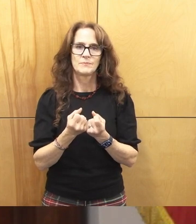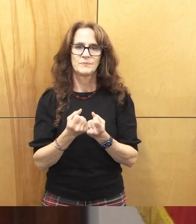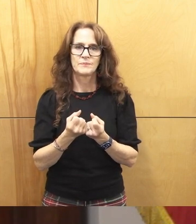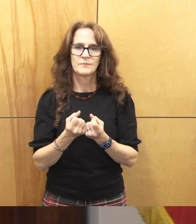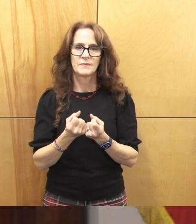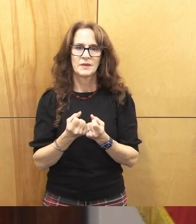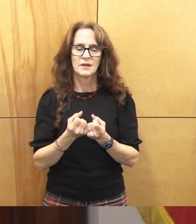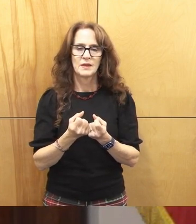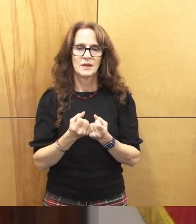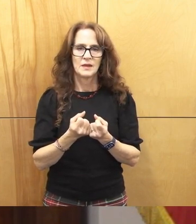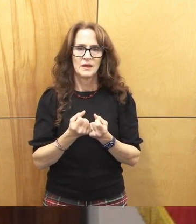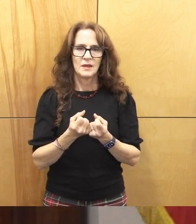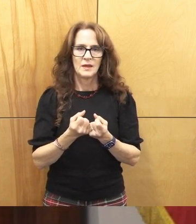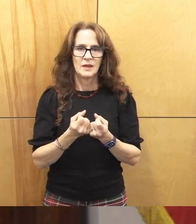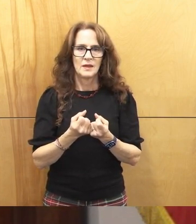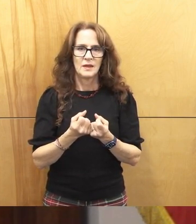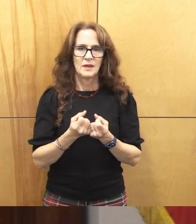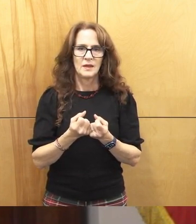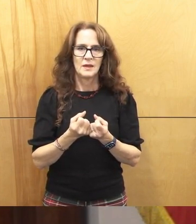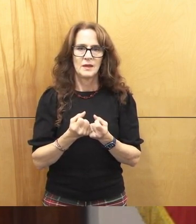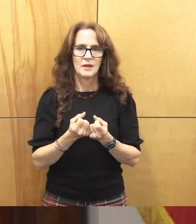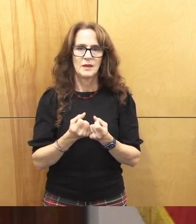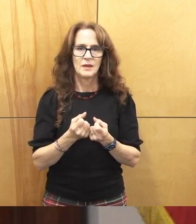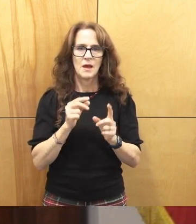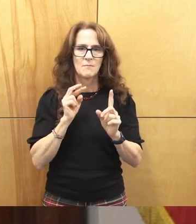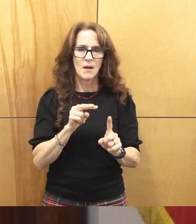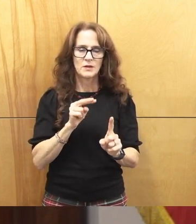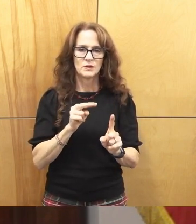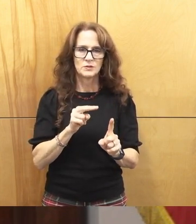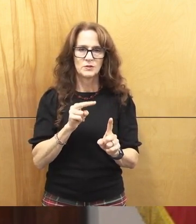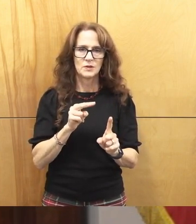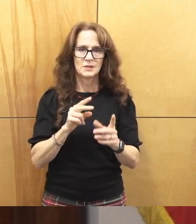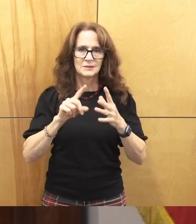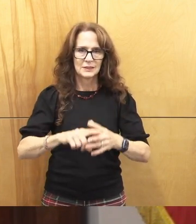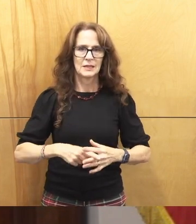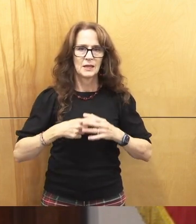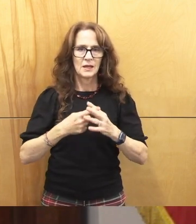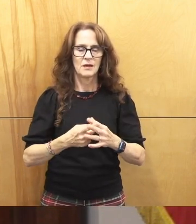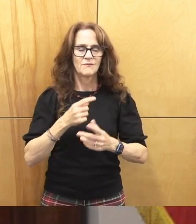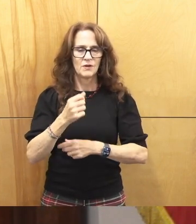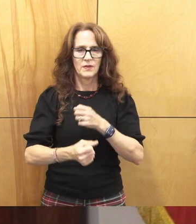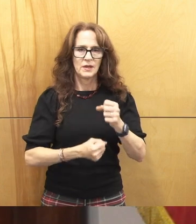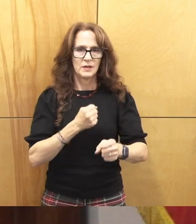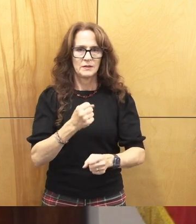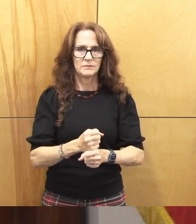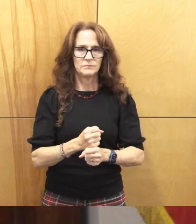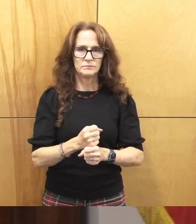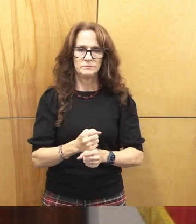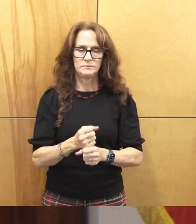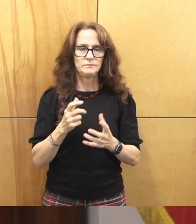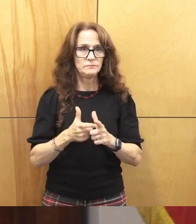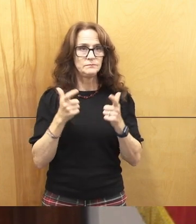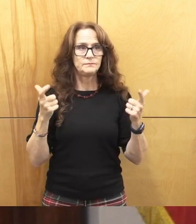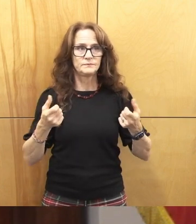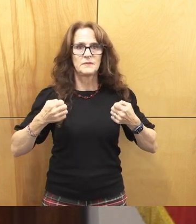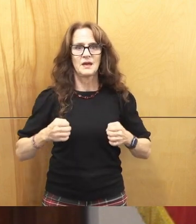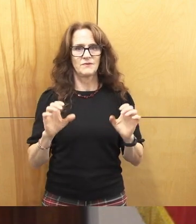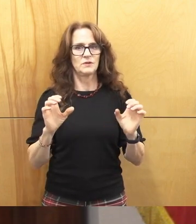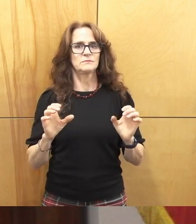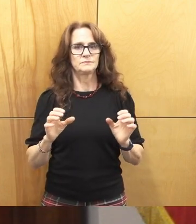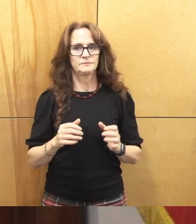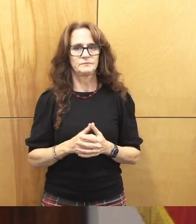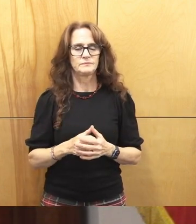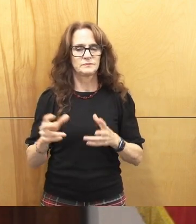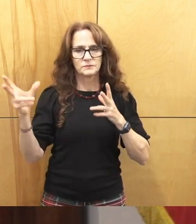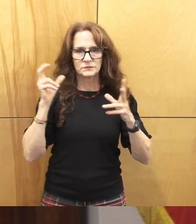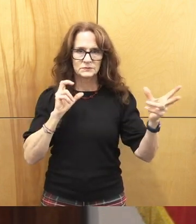on the monitoring kickoff for the year, and I know that took a great effort. It was, we heard